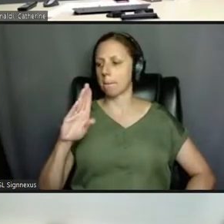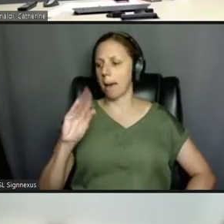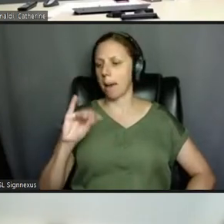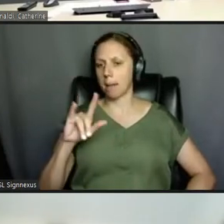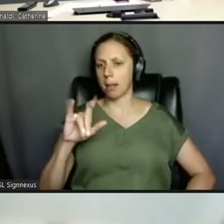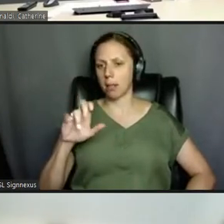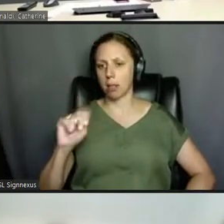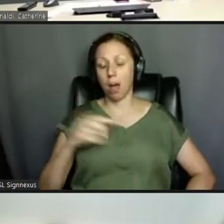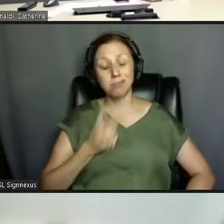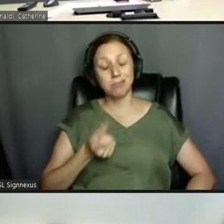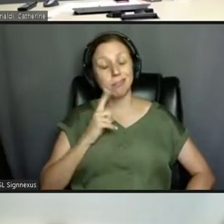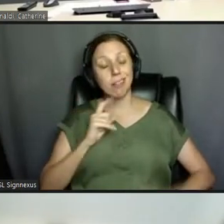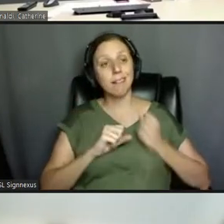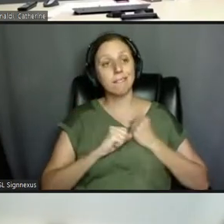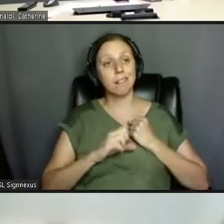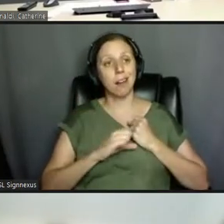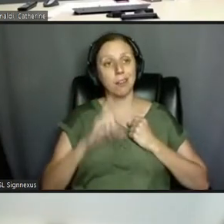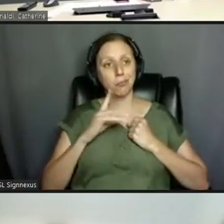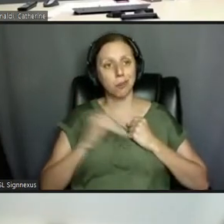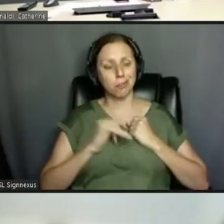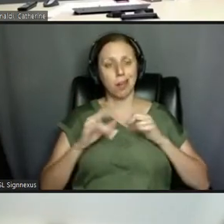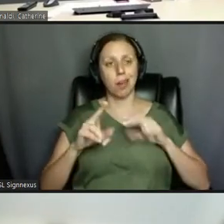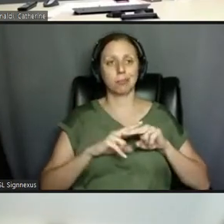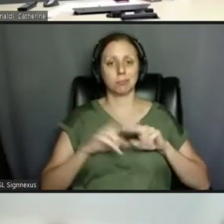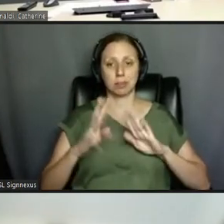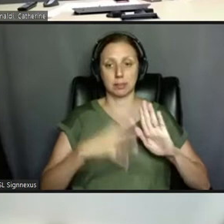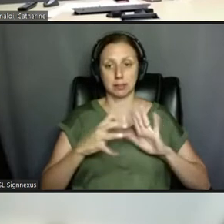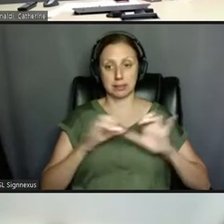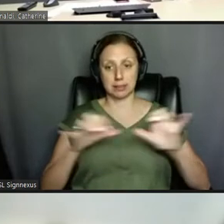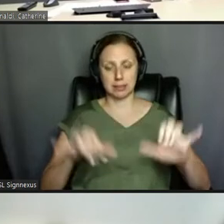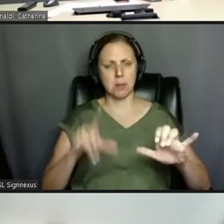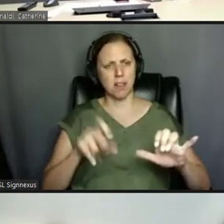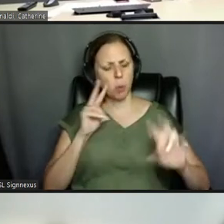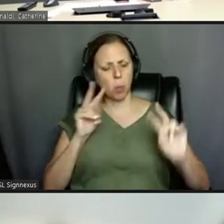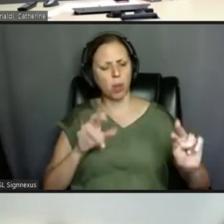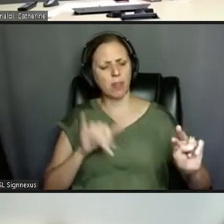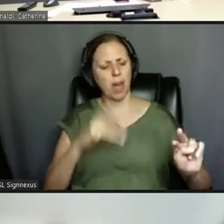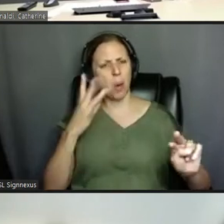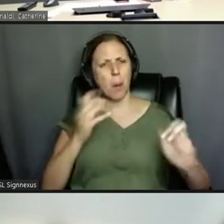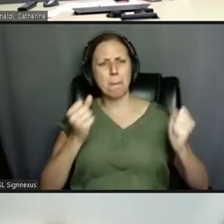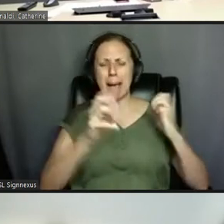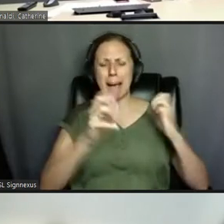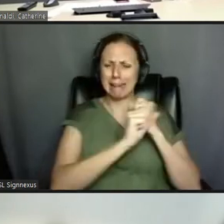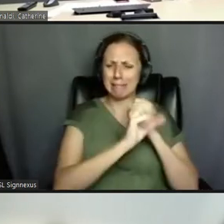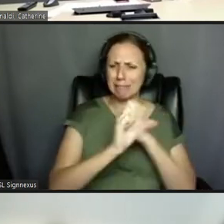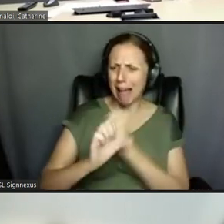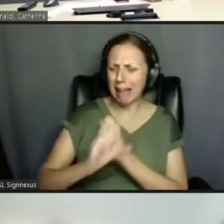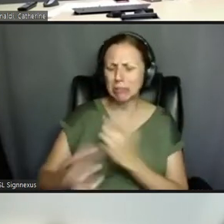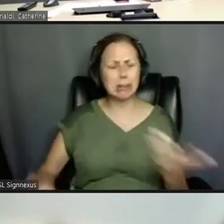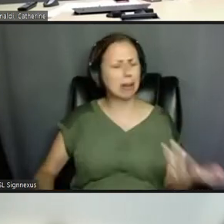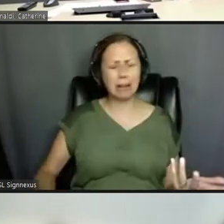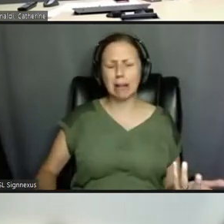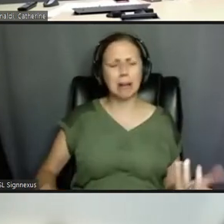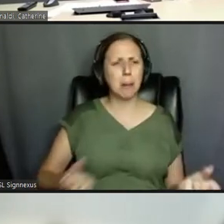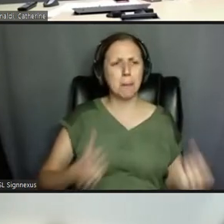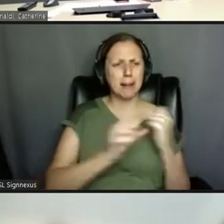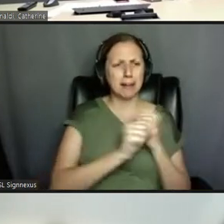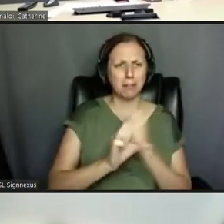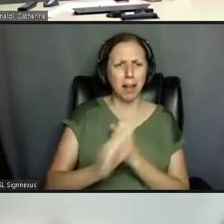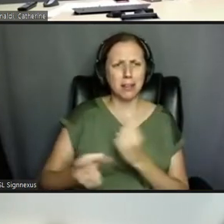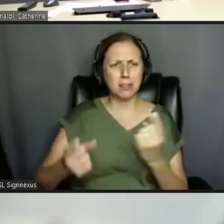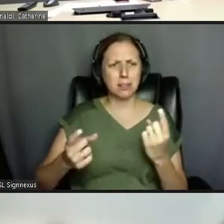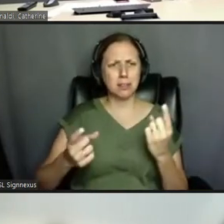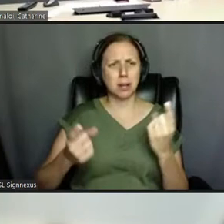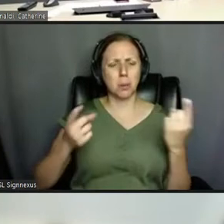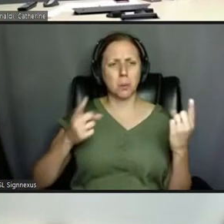Island Railroad system need to be looked at because there's too many flyers. And a lot of these flyers are running empty